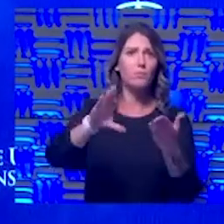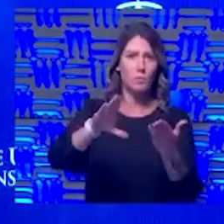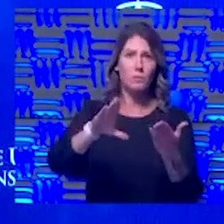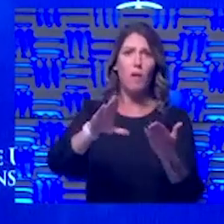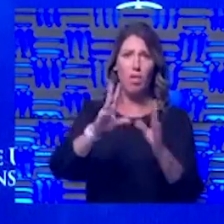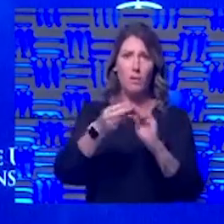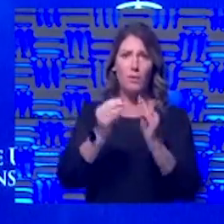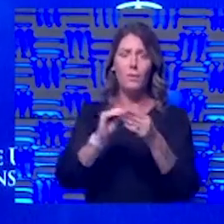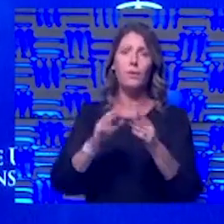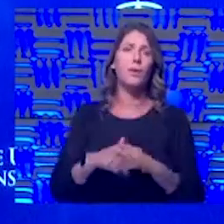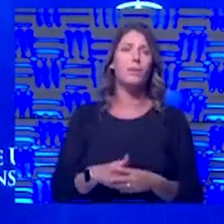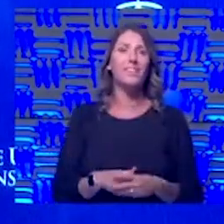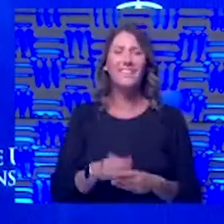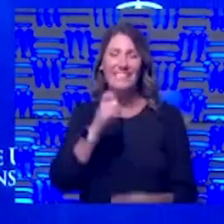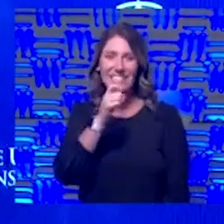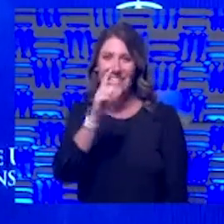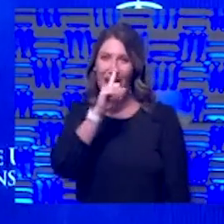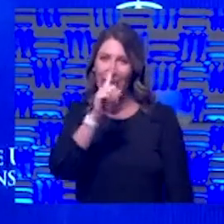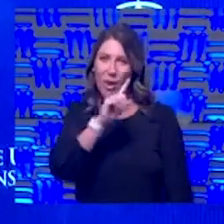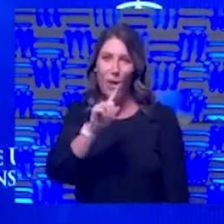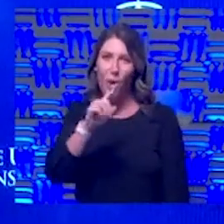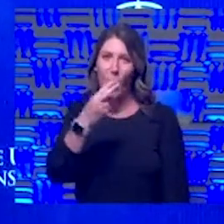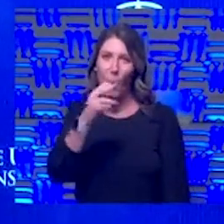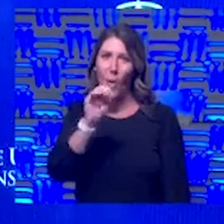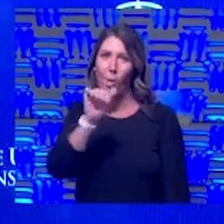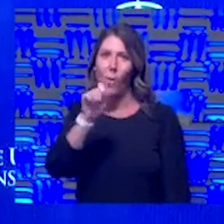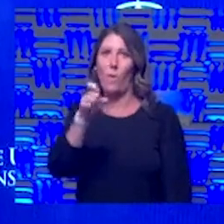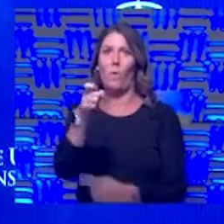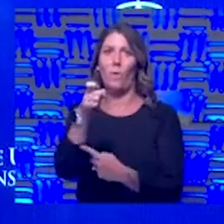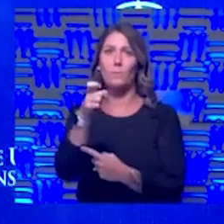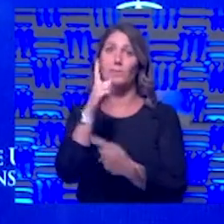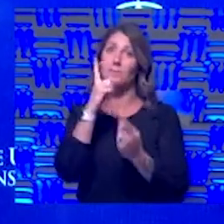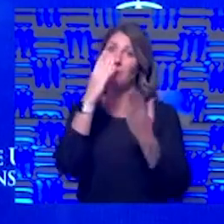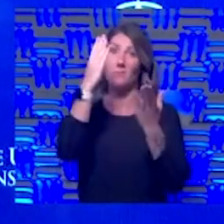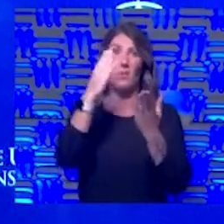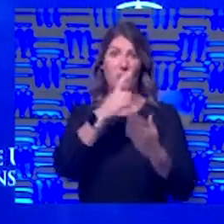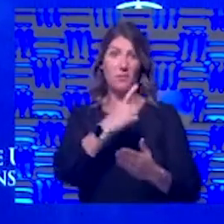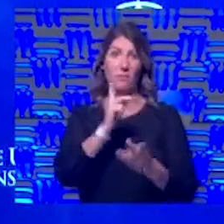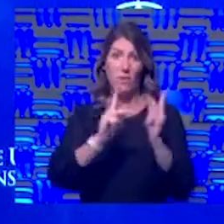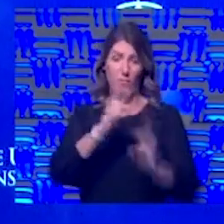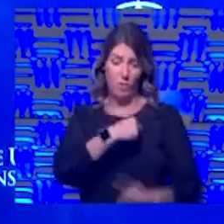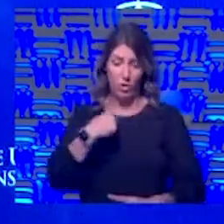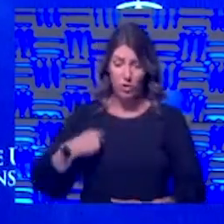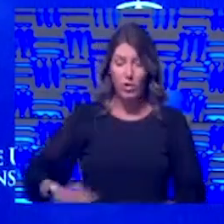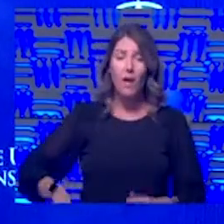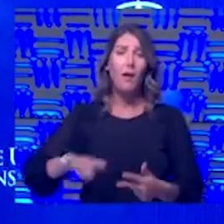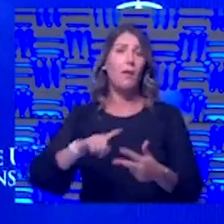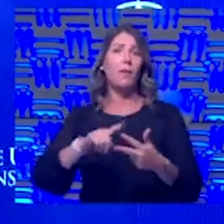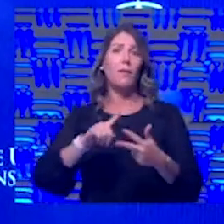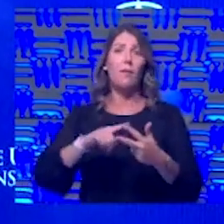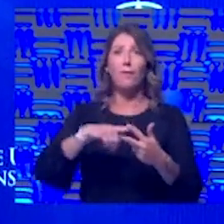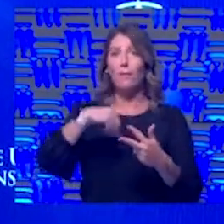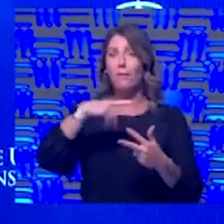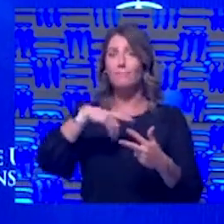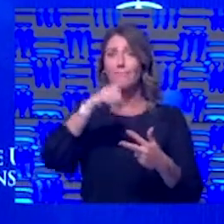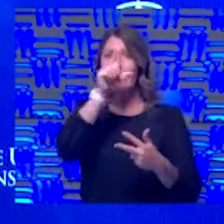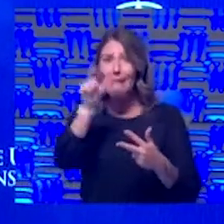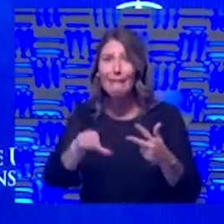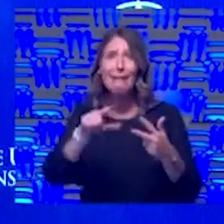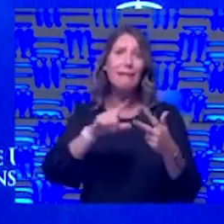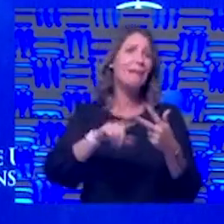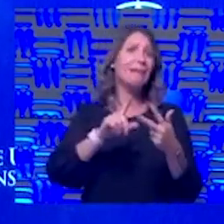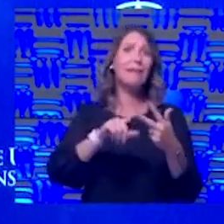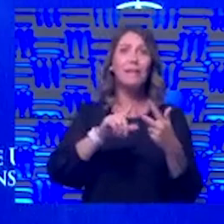So it is most definitely not a hoax. And I would suggest to you that the people in China and Italy and Germany and Spain and France and many of the South American and mm-hmm.